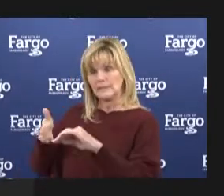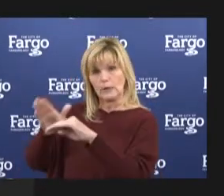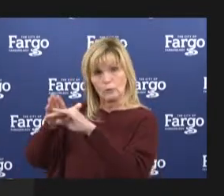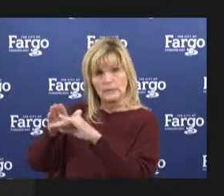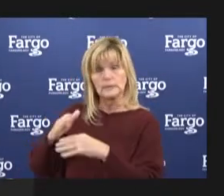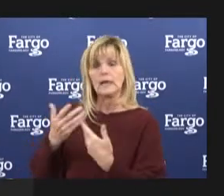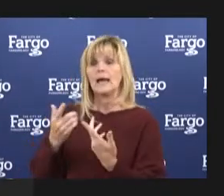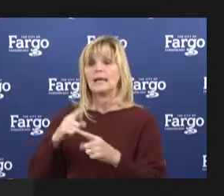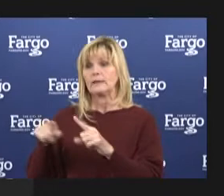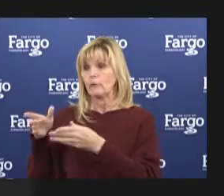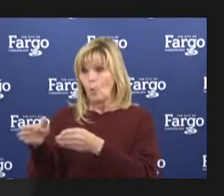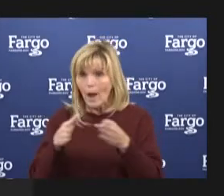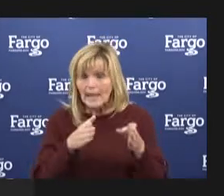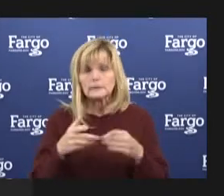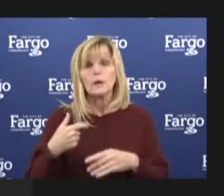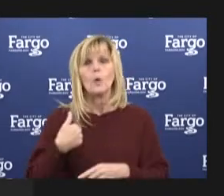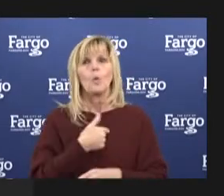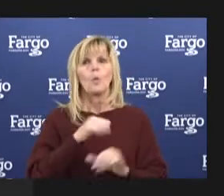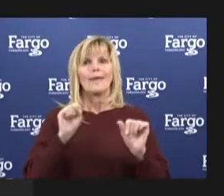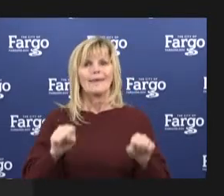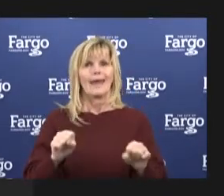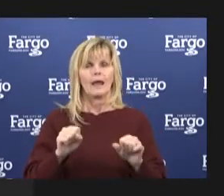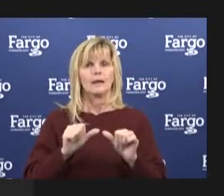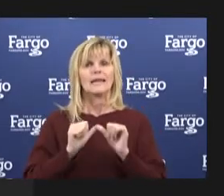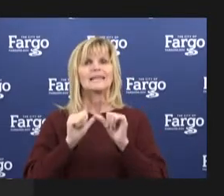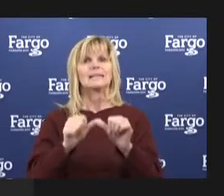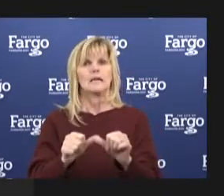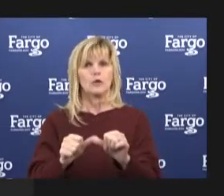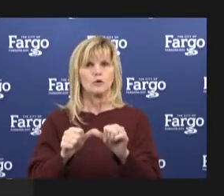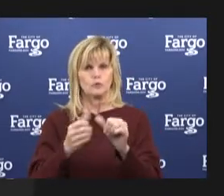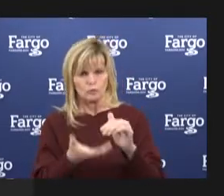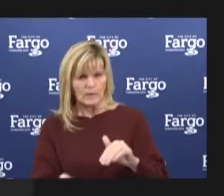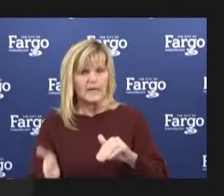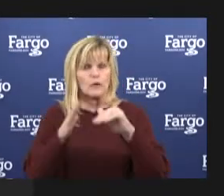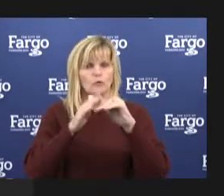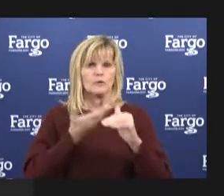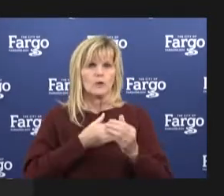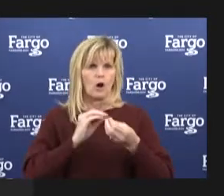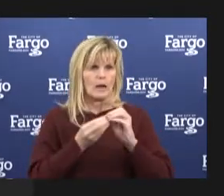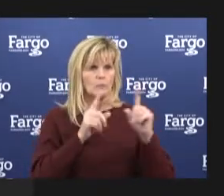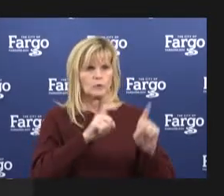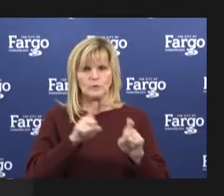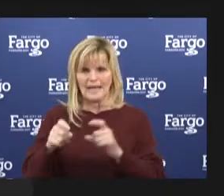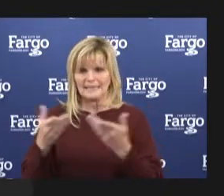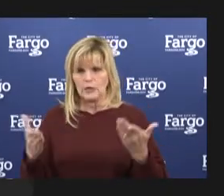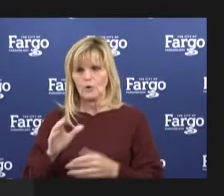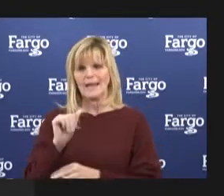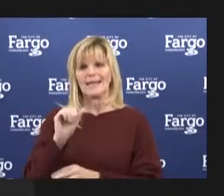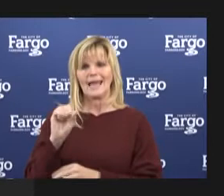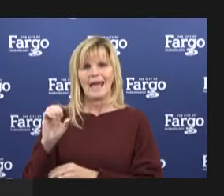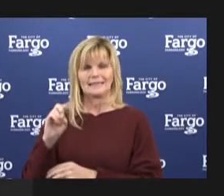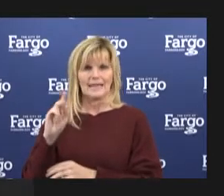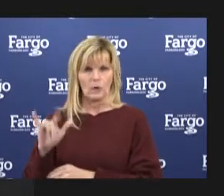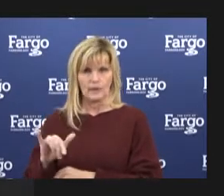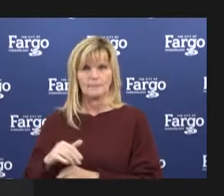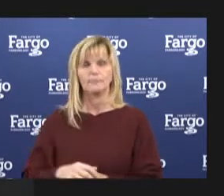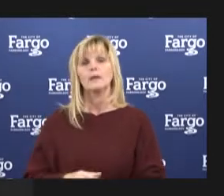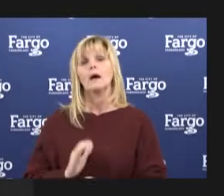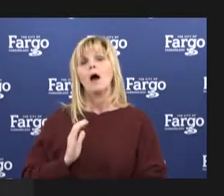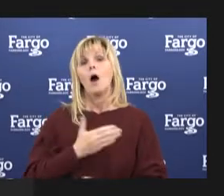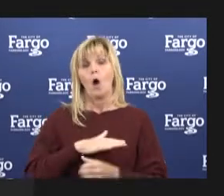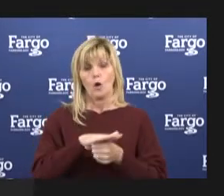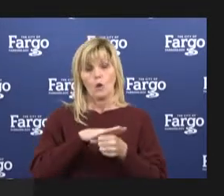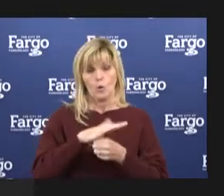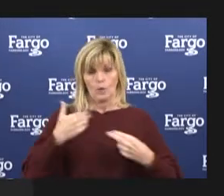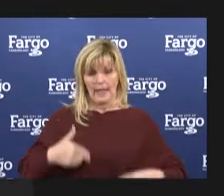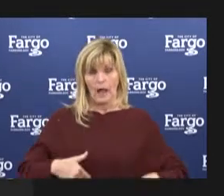formats increase, we will be able to further expand our testing matrix within Cass County. Also, the local health systems